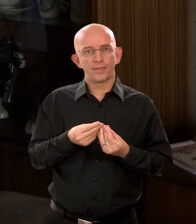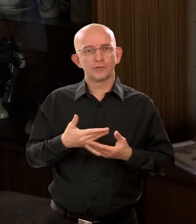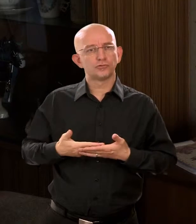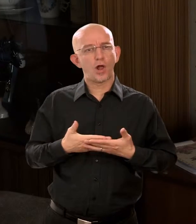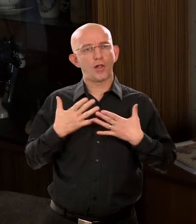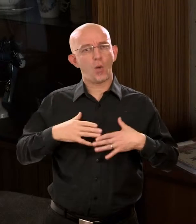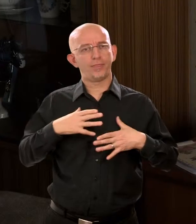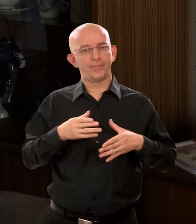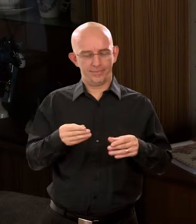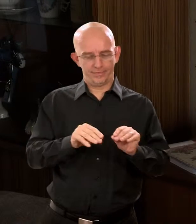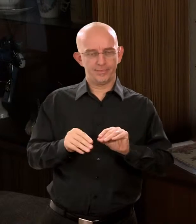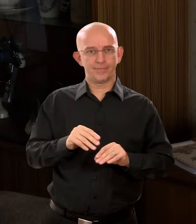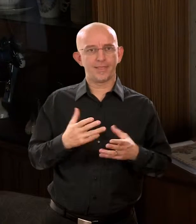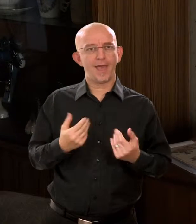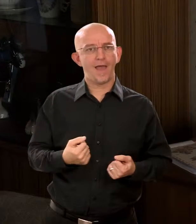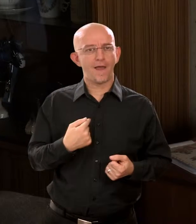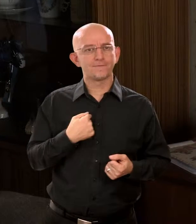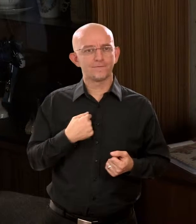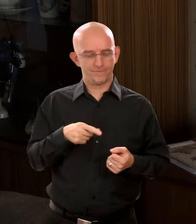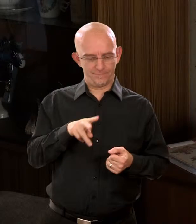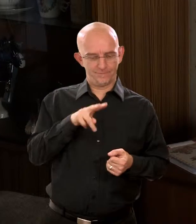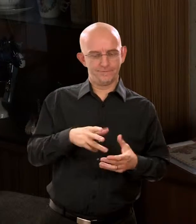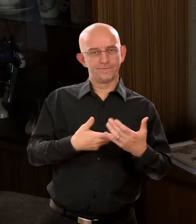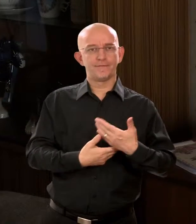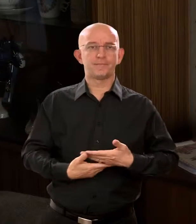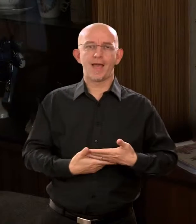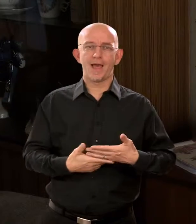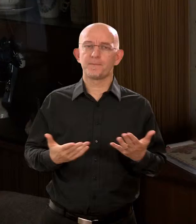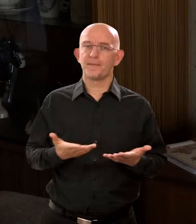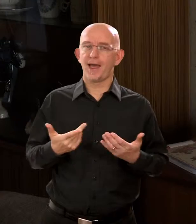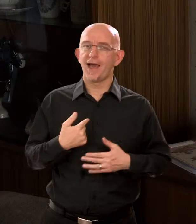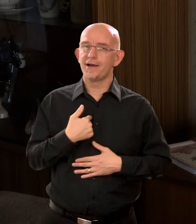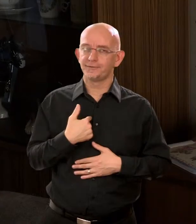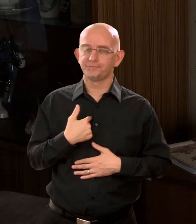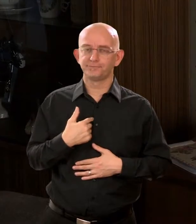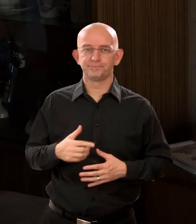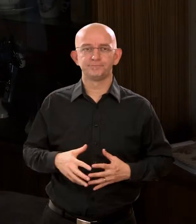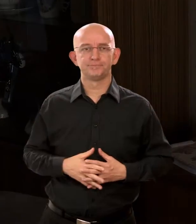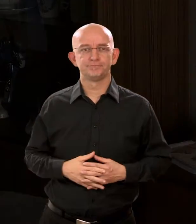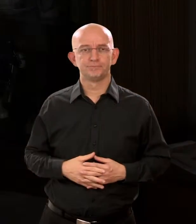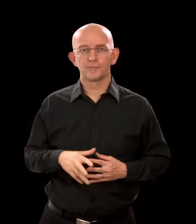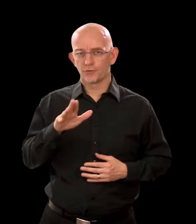material body. It was given to me with all the dolly clothes on.